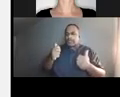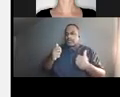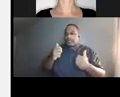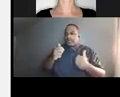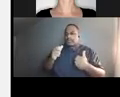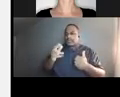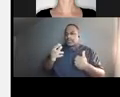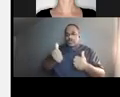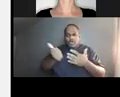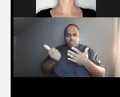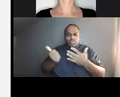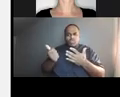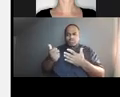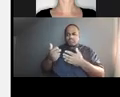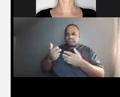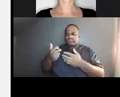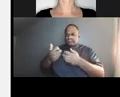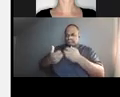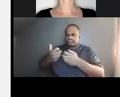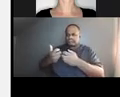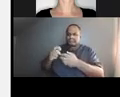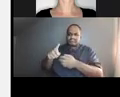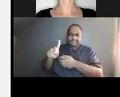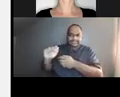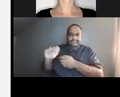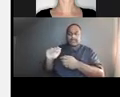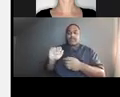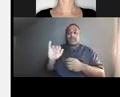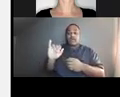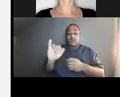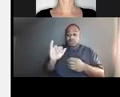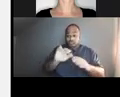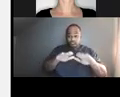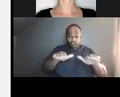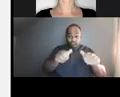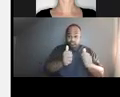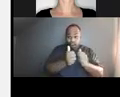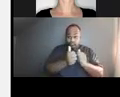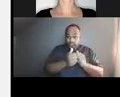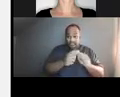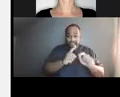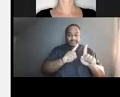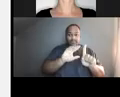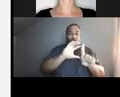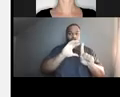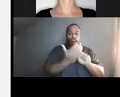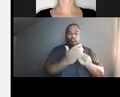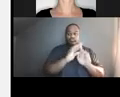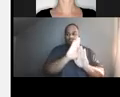impairments or some other impairments, but also about children with different cultural